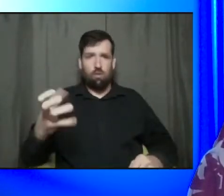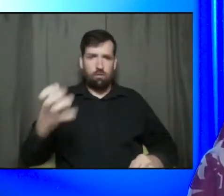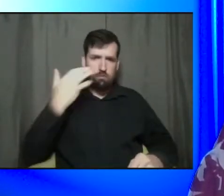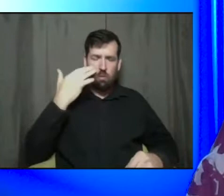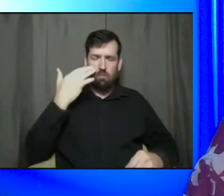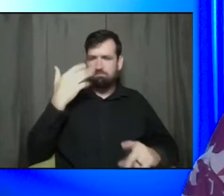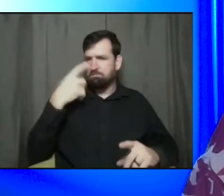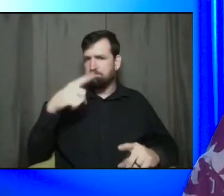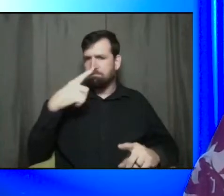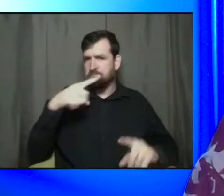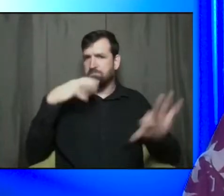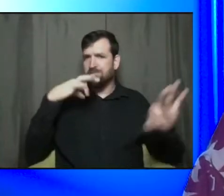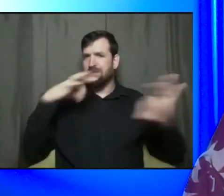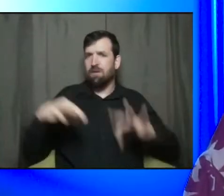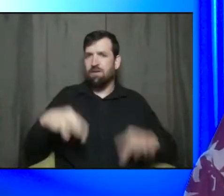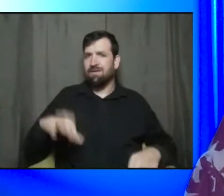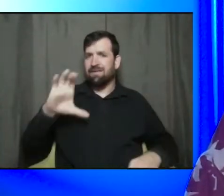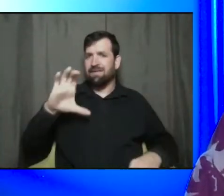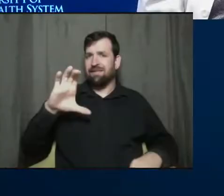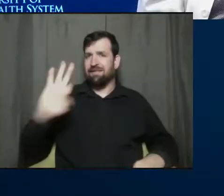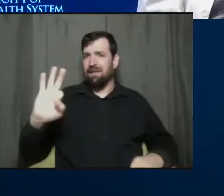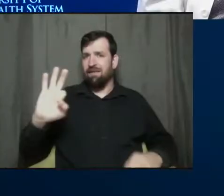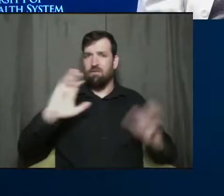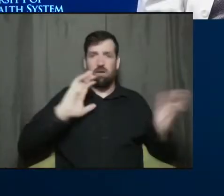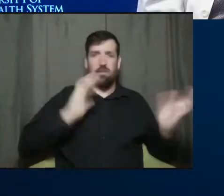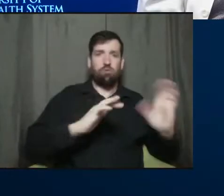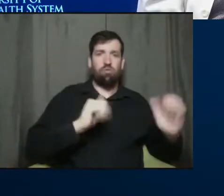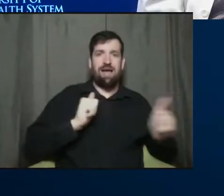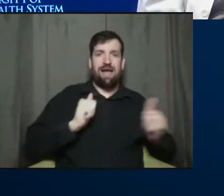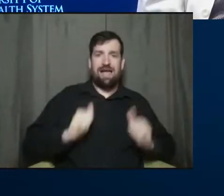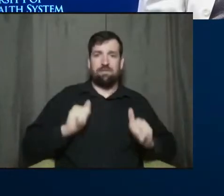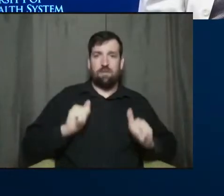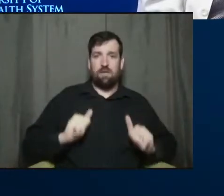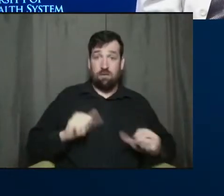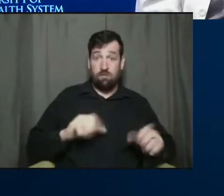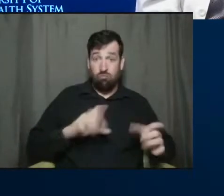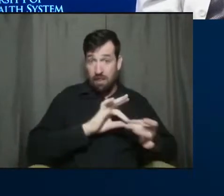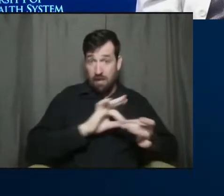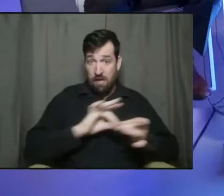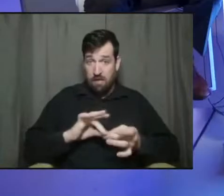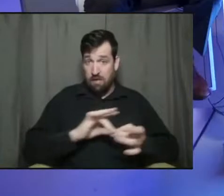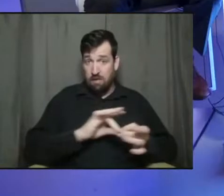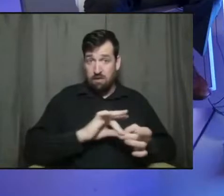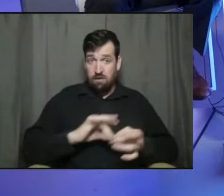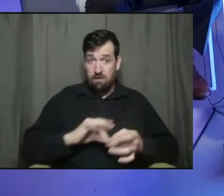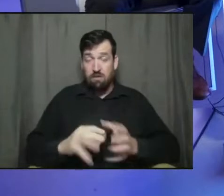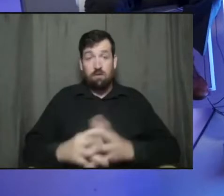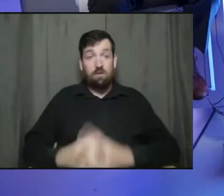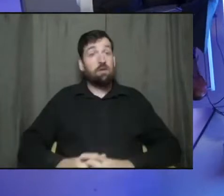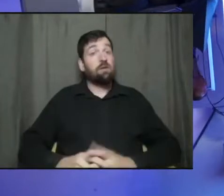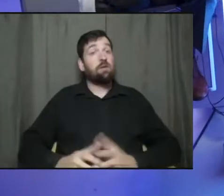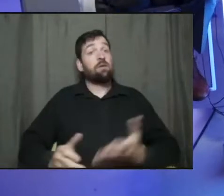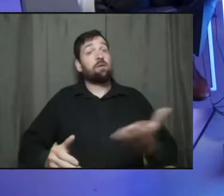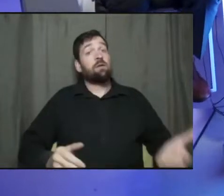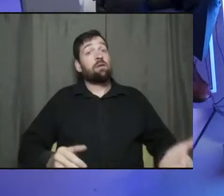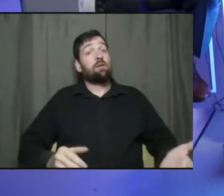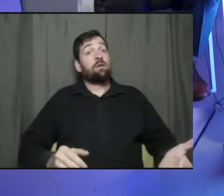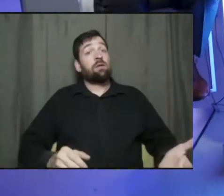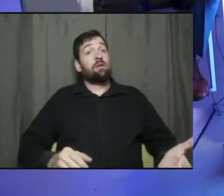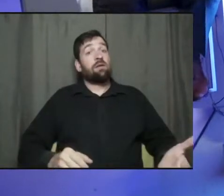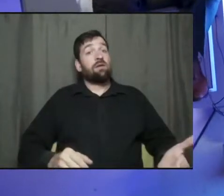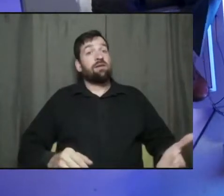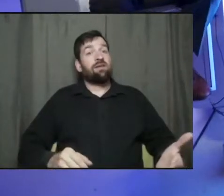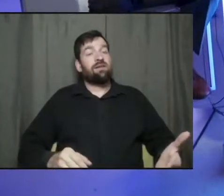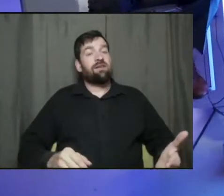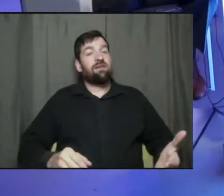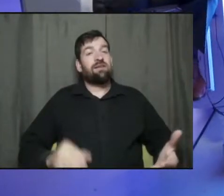explain CF versus asthma? Are they at all related? Dr. McGurk. Dr. McGurk. God, I knew I was going to do that